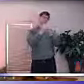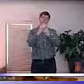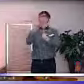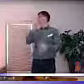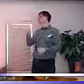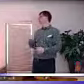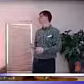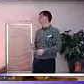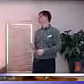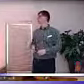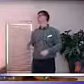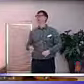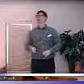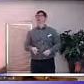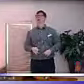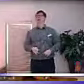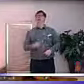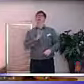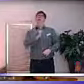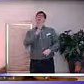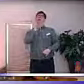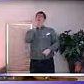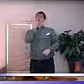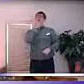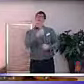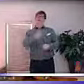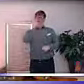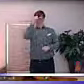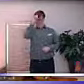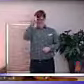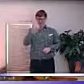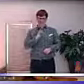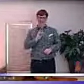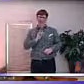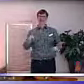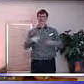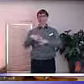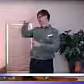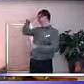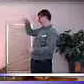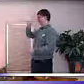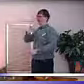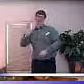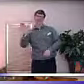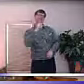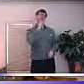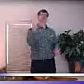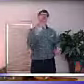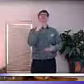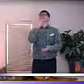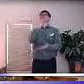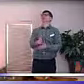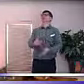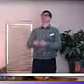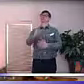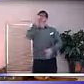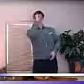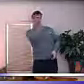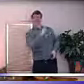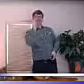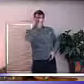randy rooster, okay? And so I looked at those two sweet, innocent, trusting faces right in the